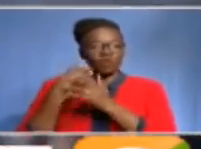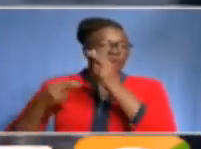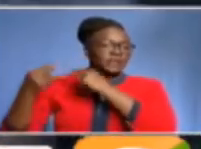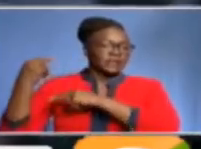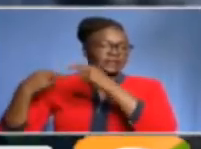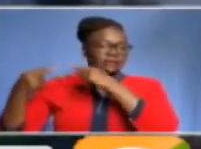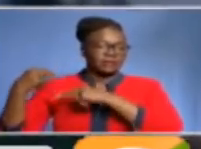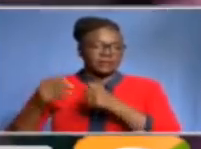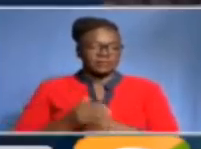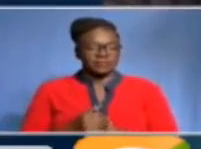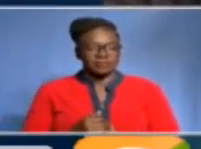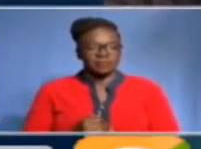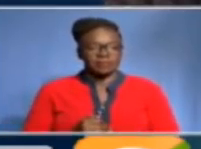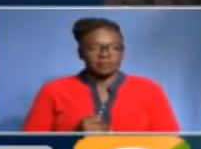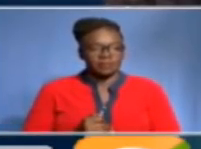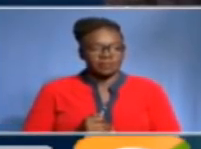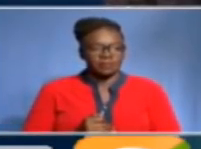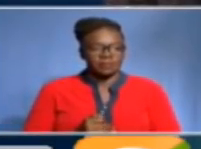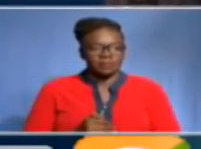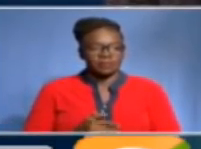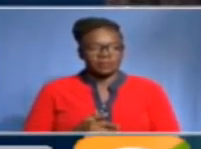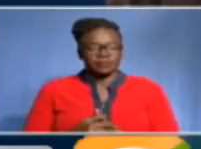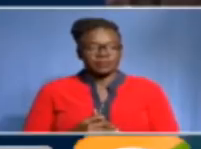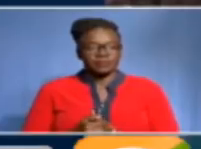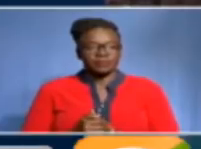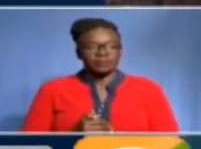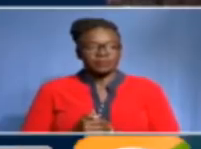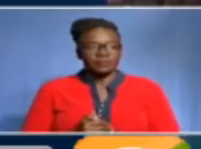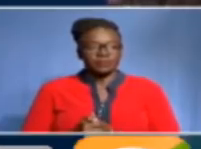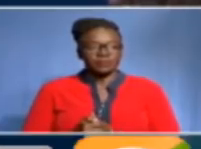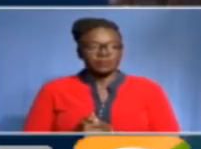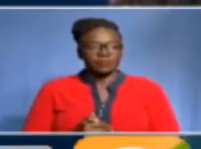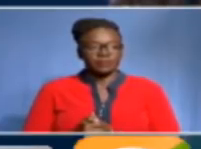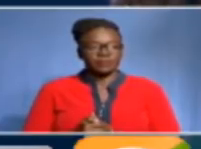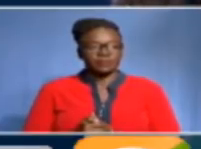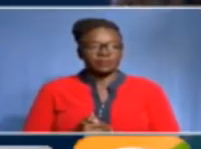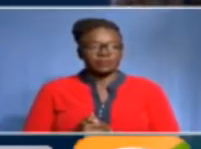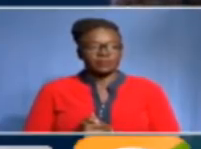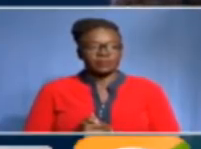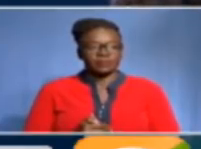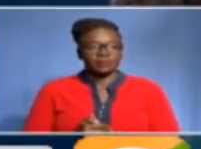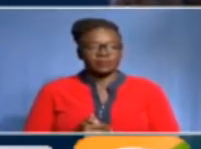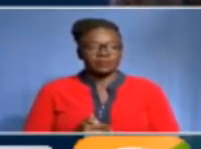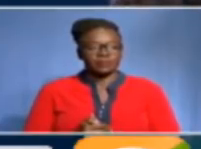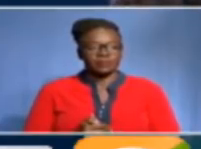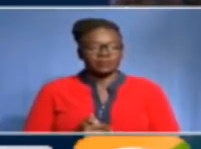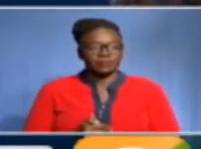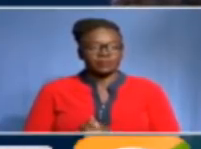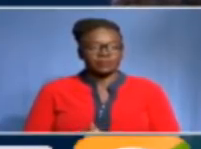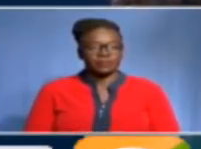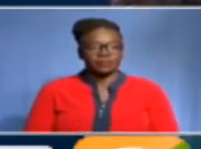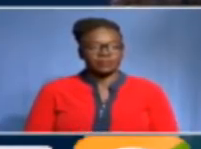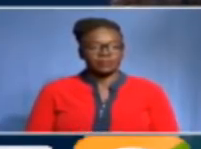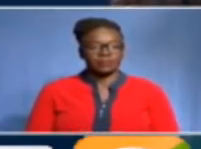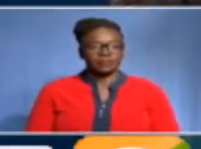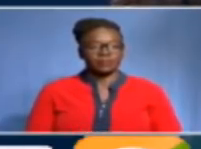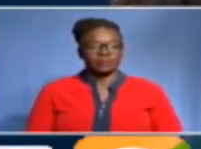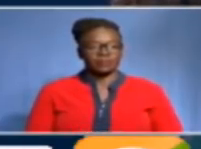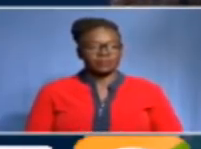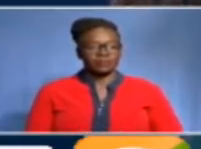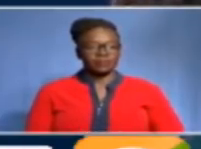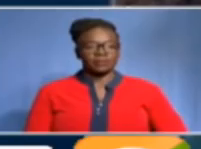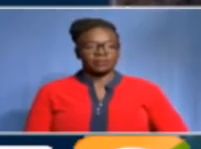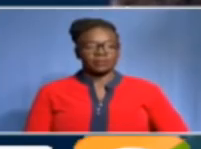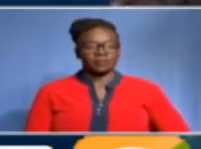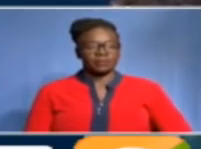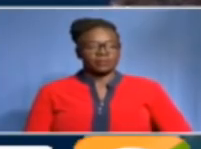Towards the line, raises a sprint on those magical legs, and at last the world record is his. How fitting is this? The Olympic